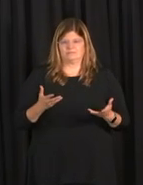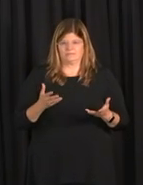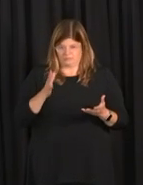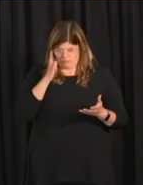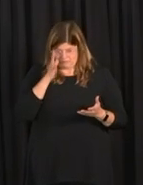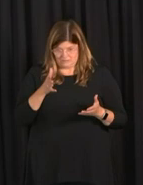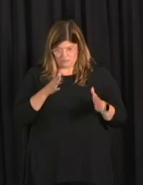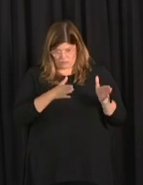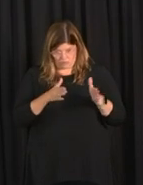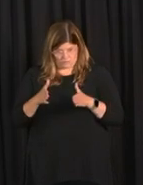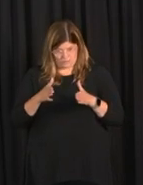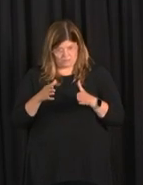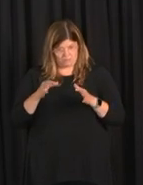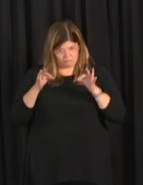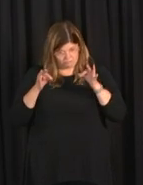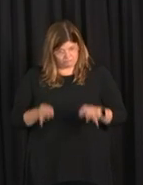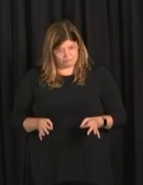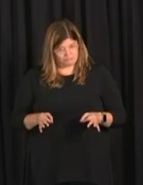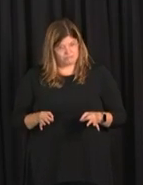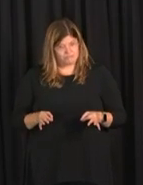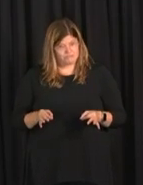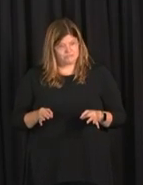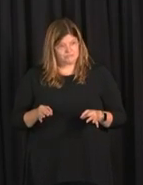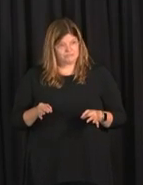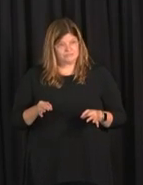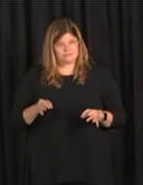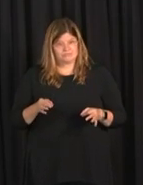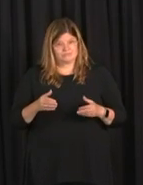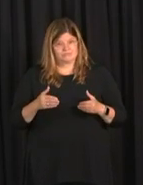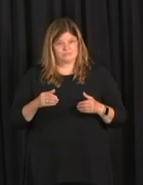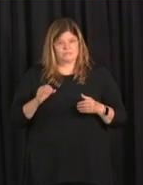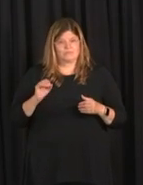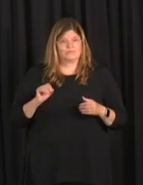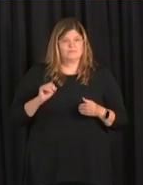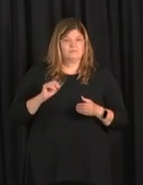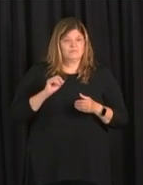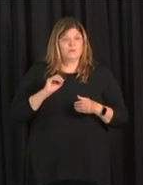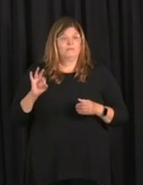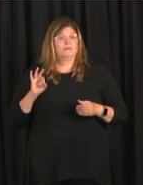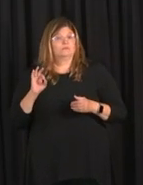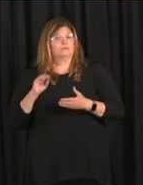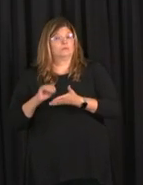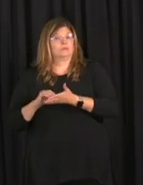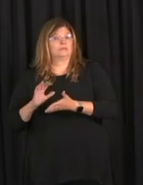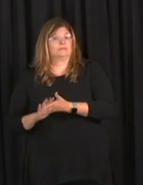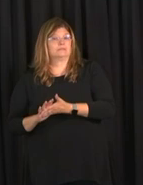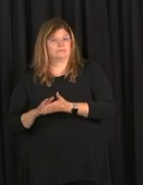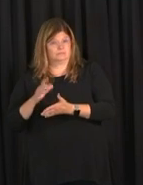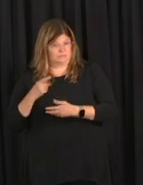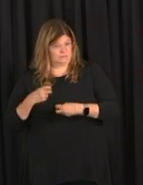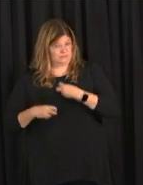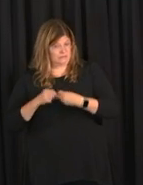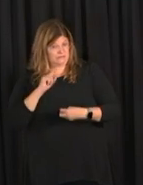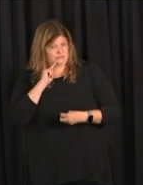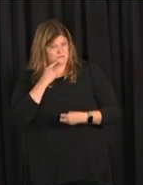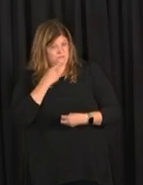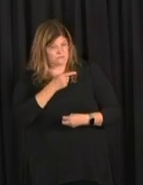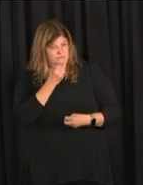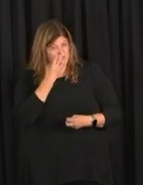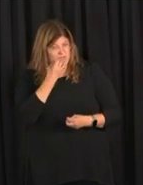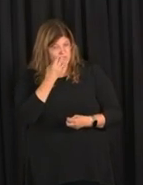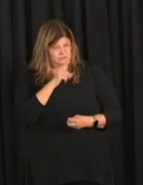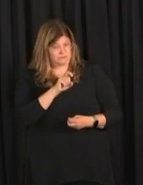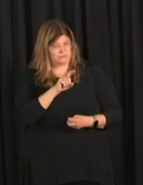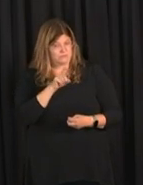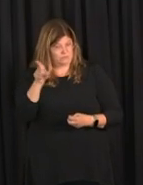What some of the organizers have said, not officially, should there be some problems with Hong Kong, we know that